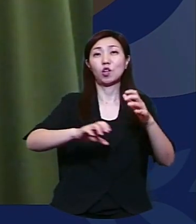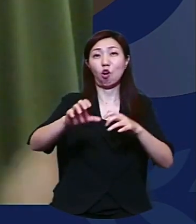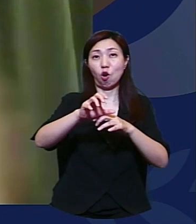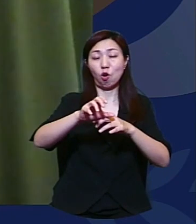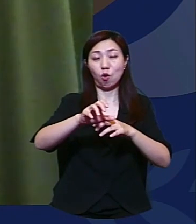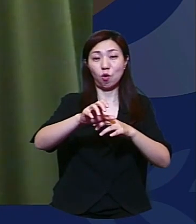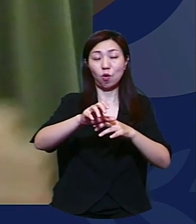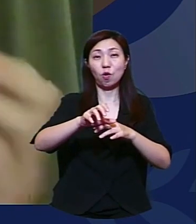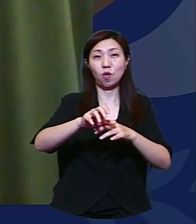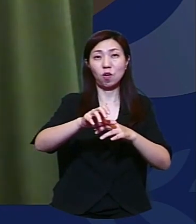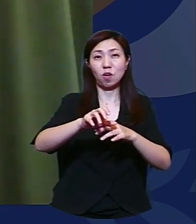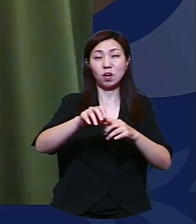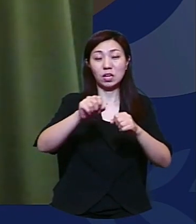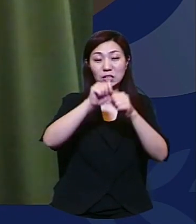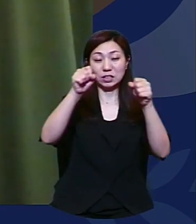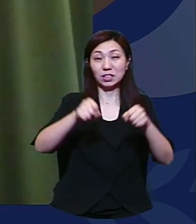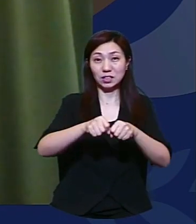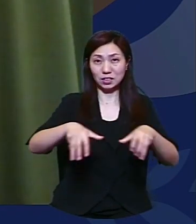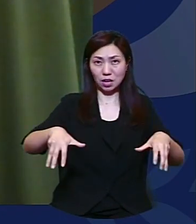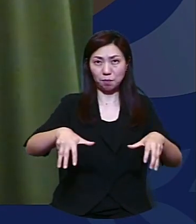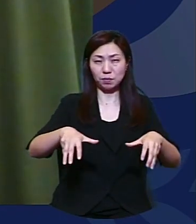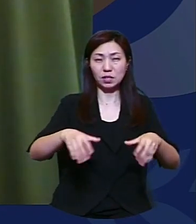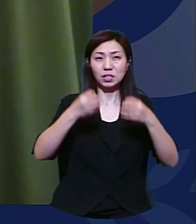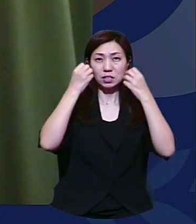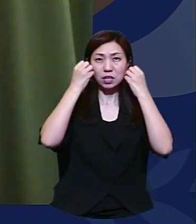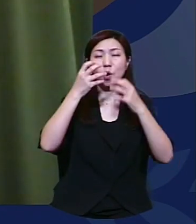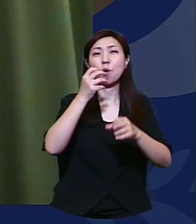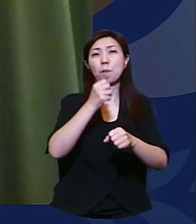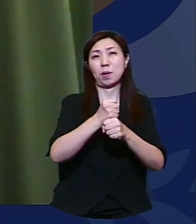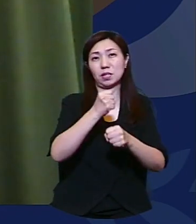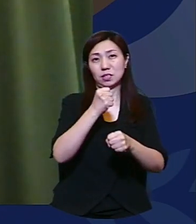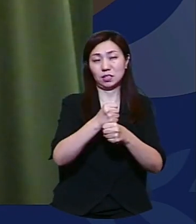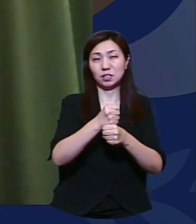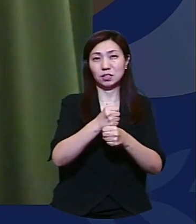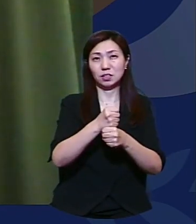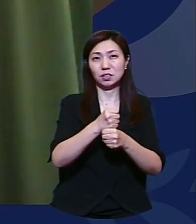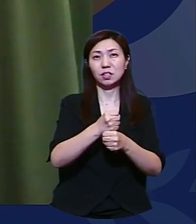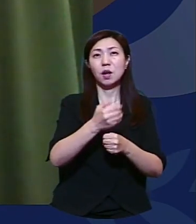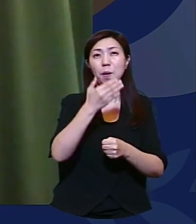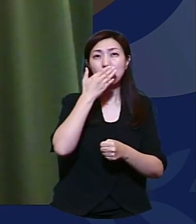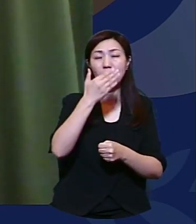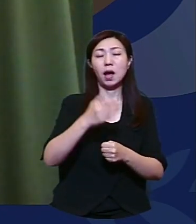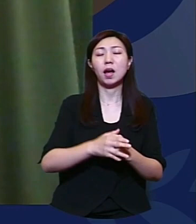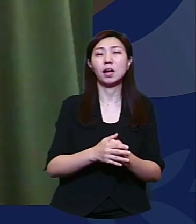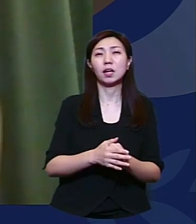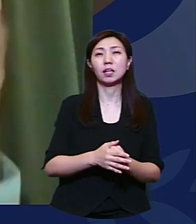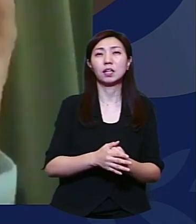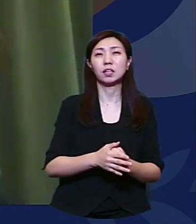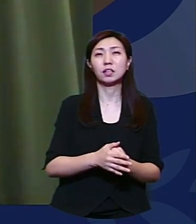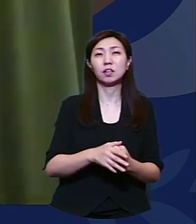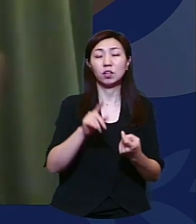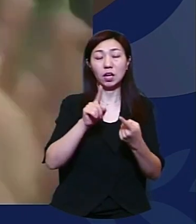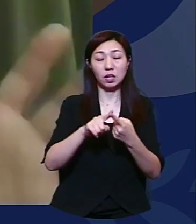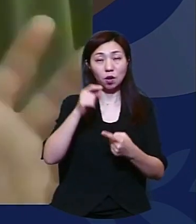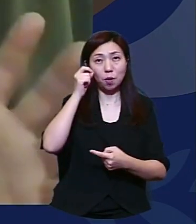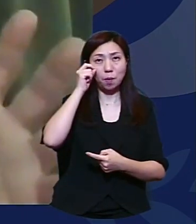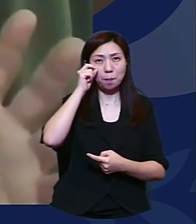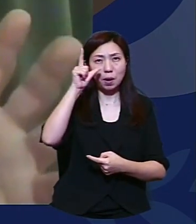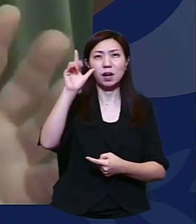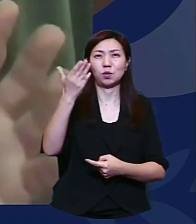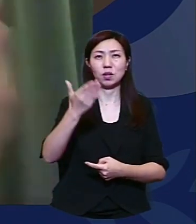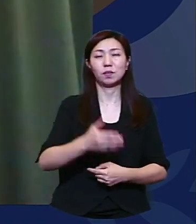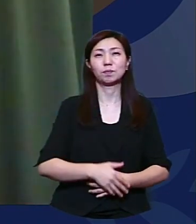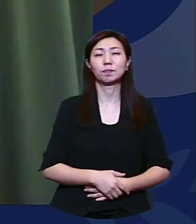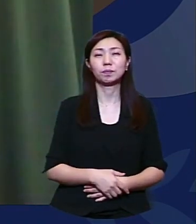for new services and new products to build upon. And so I think that's just been a takeaway as well. We get to see the totality of